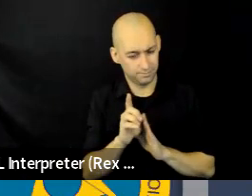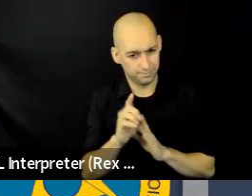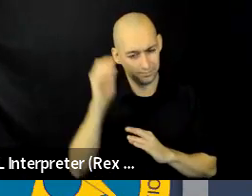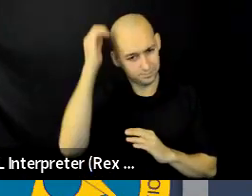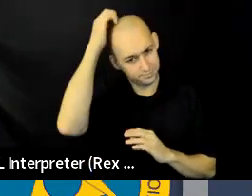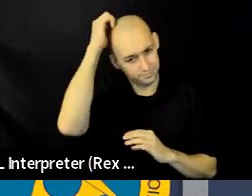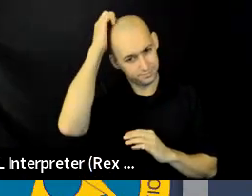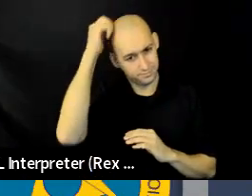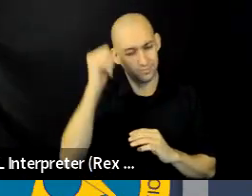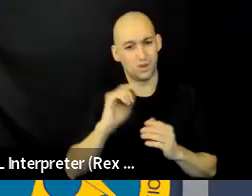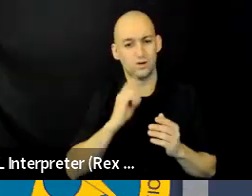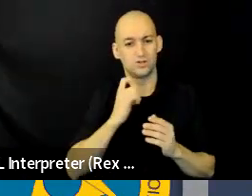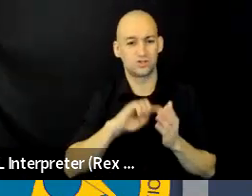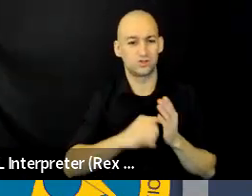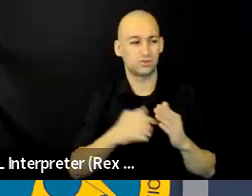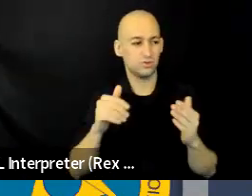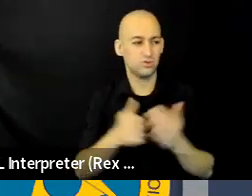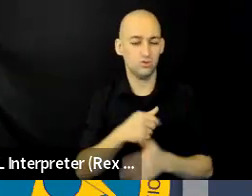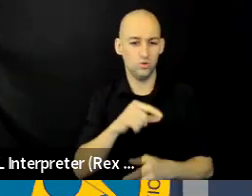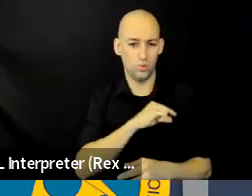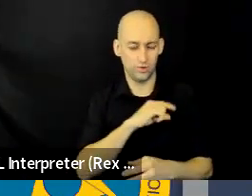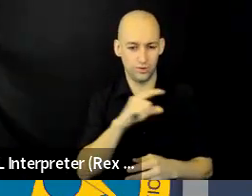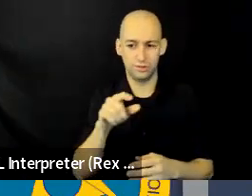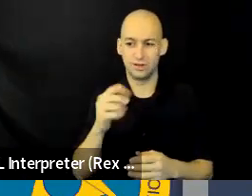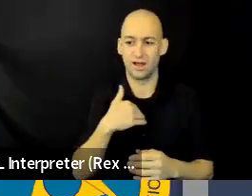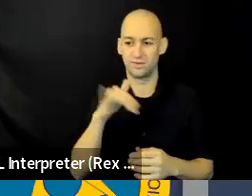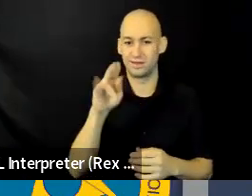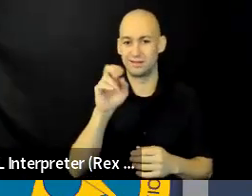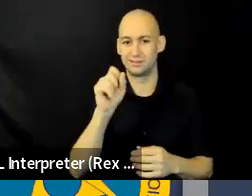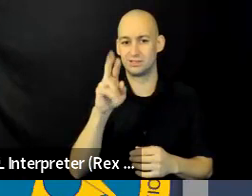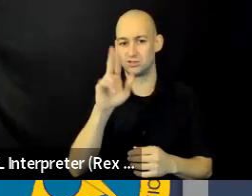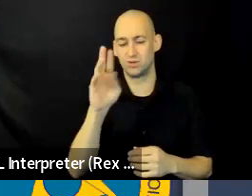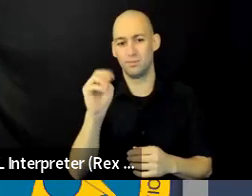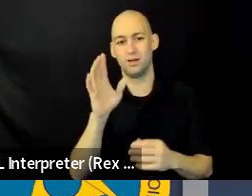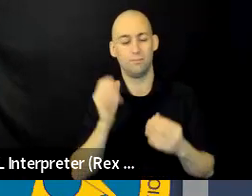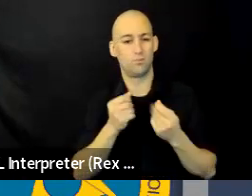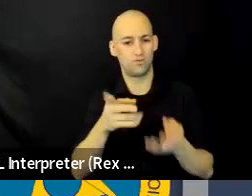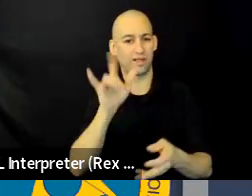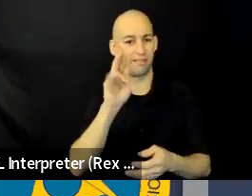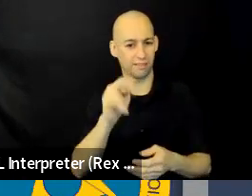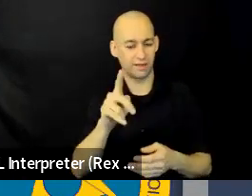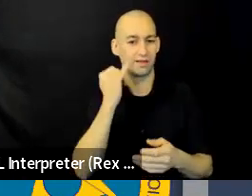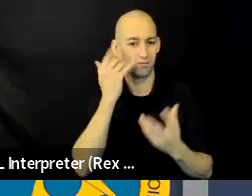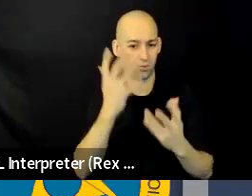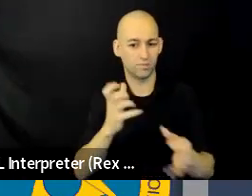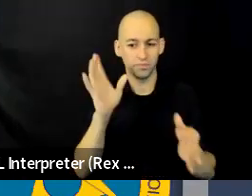We are just starting our next quarter, but we have an Instagram, and they provided the link to that if you'd like to stay in touch.